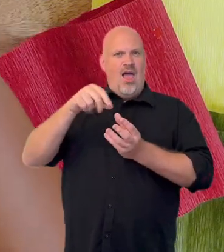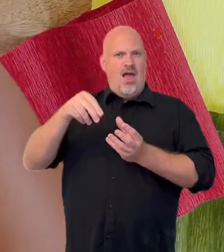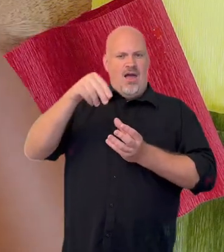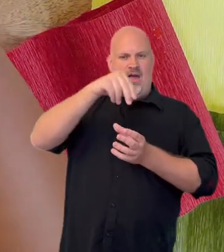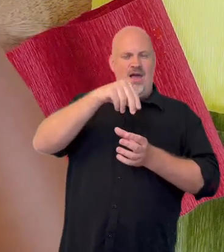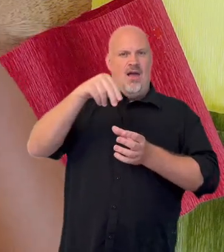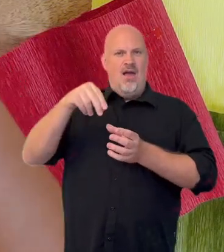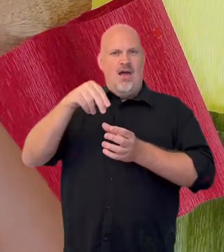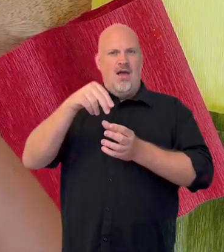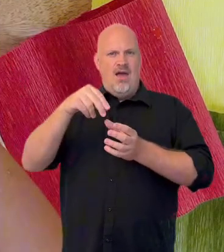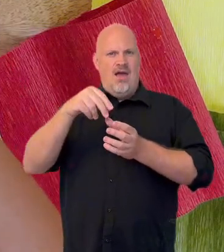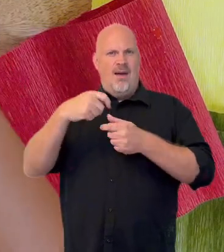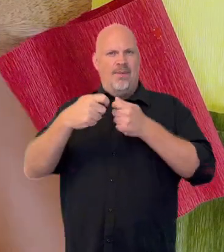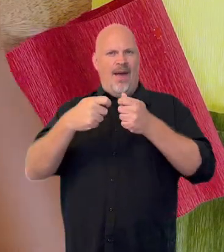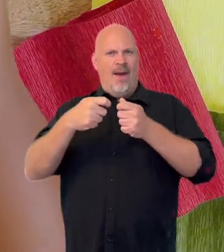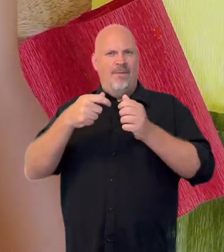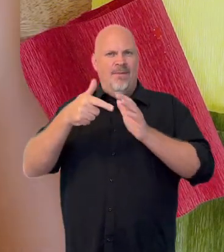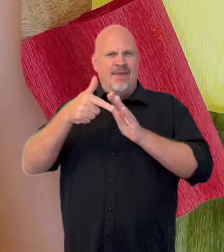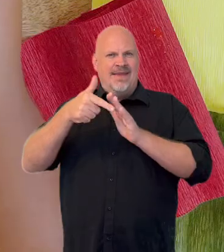colour.